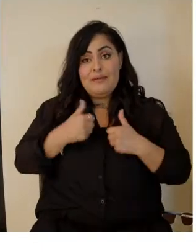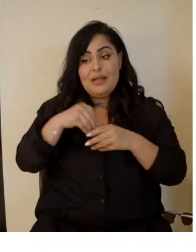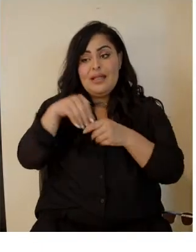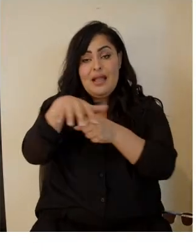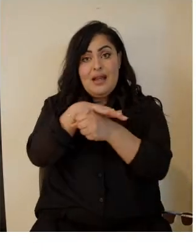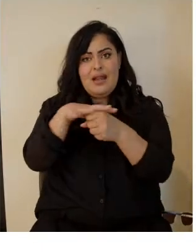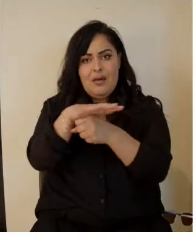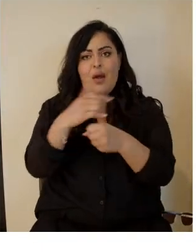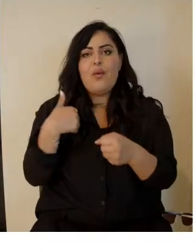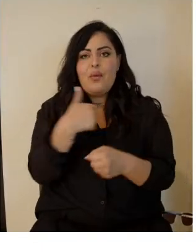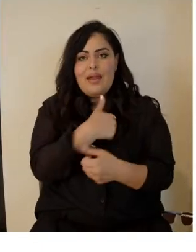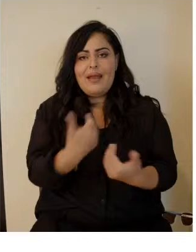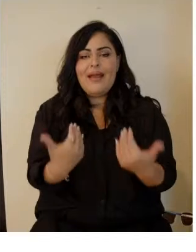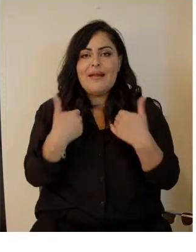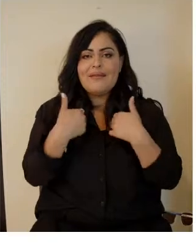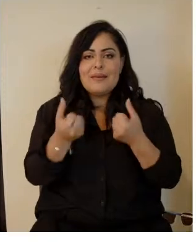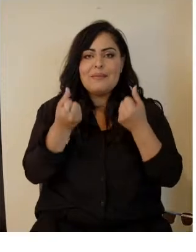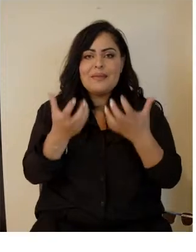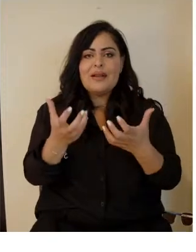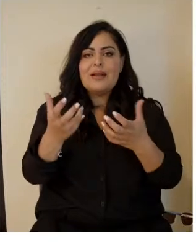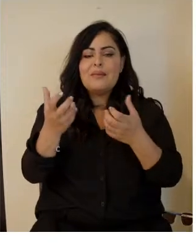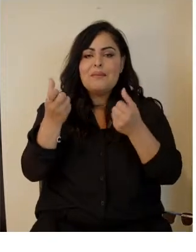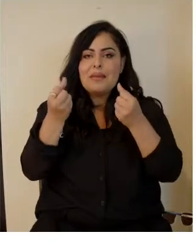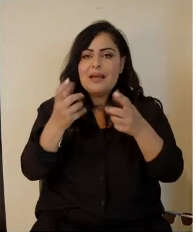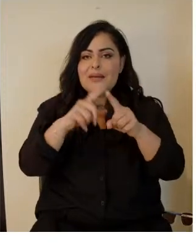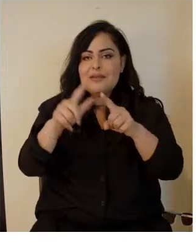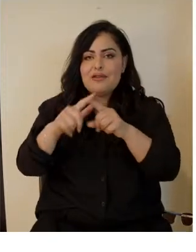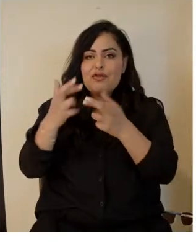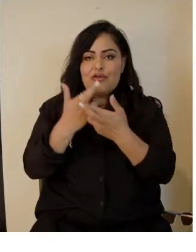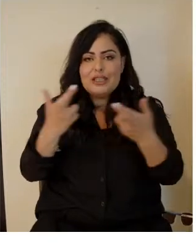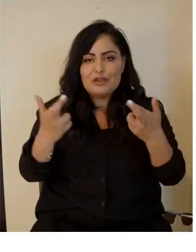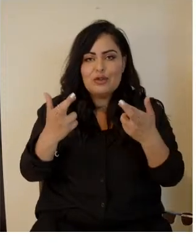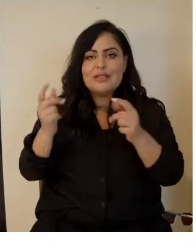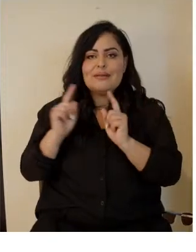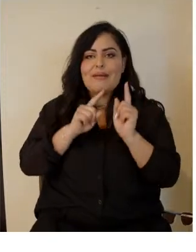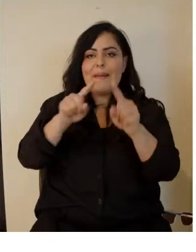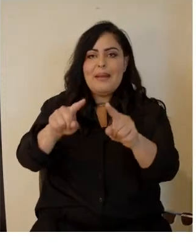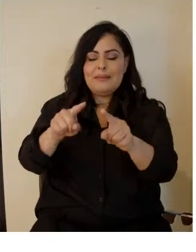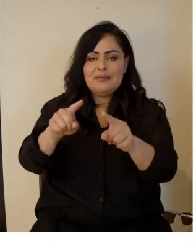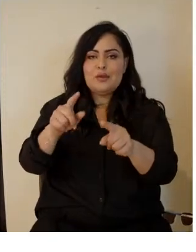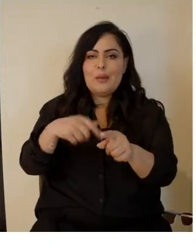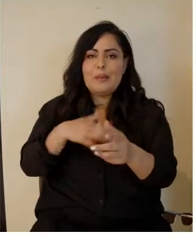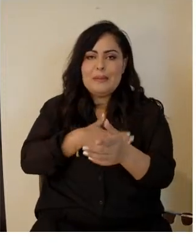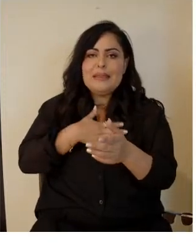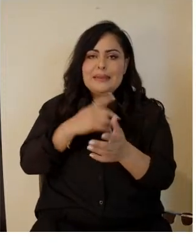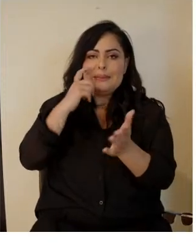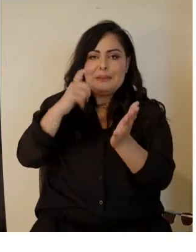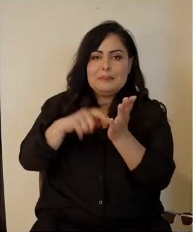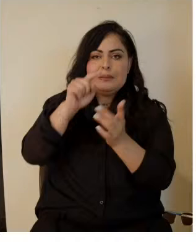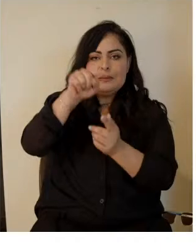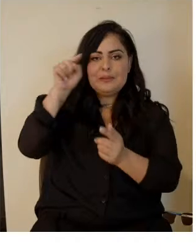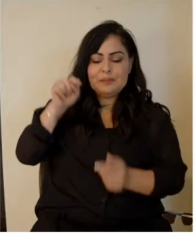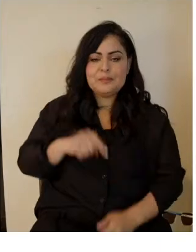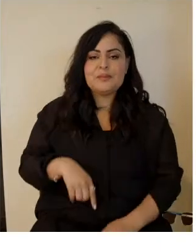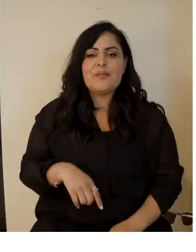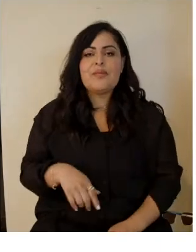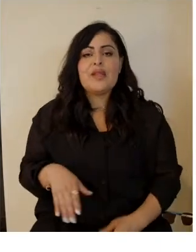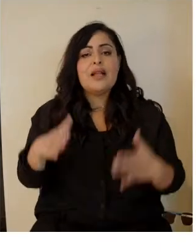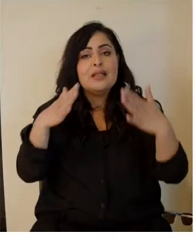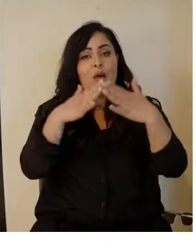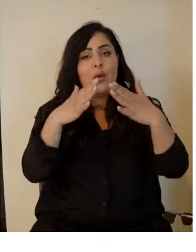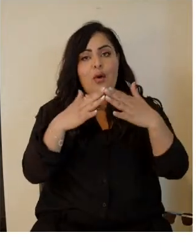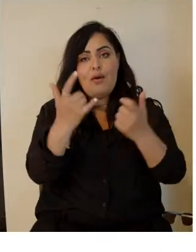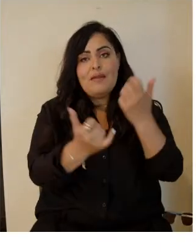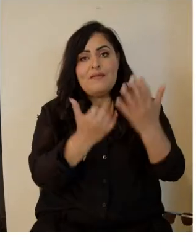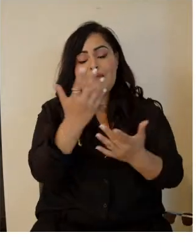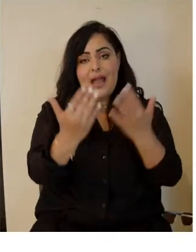do have a huge influx of resources coming in there. Just be mindful of their presence. As you come around the corner of the fire, crews